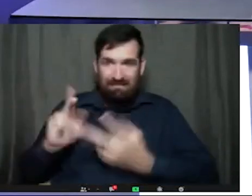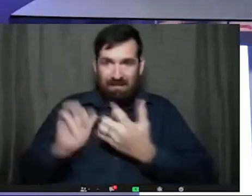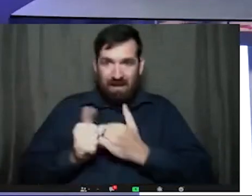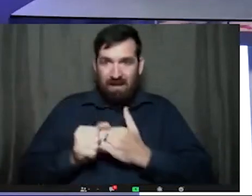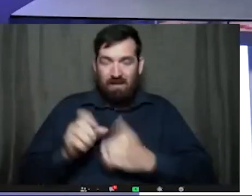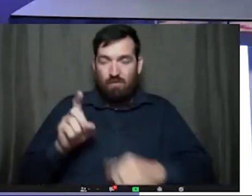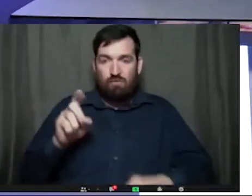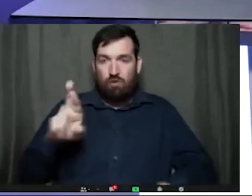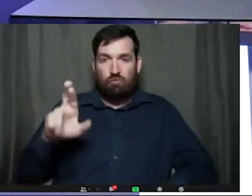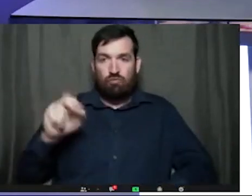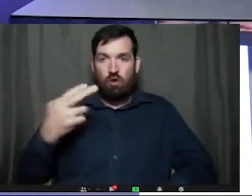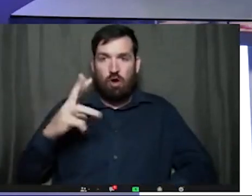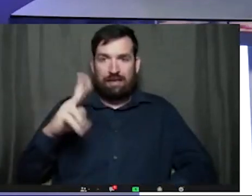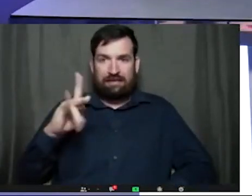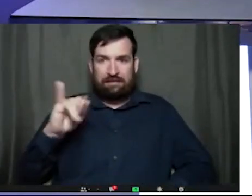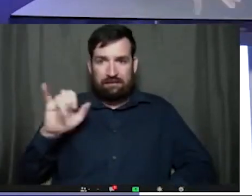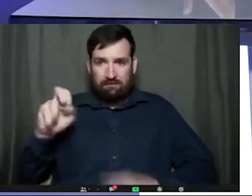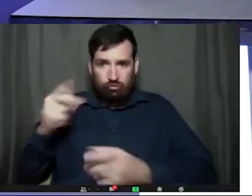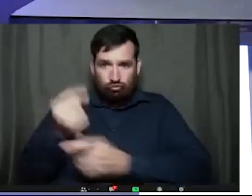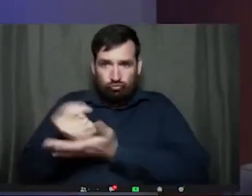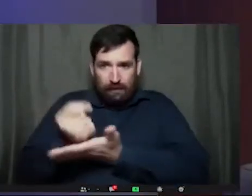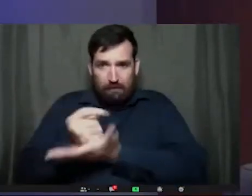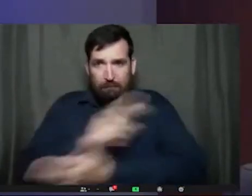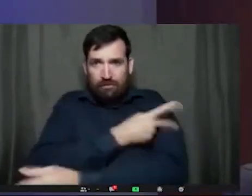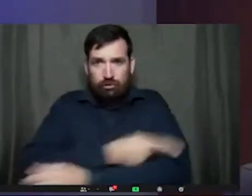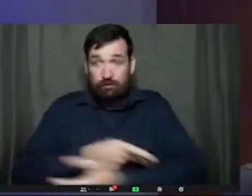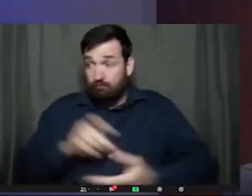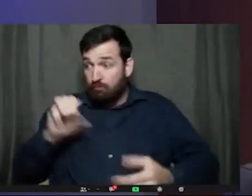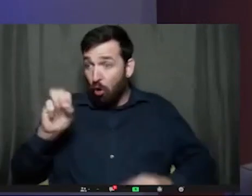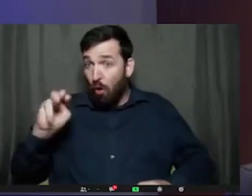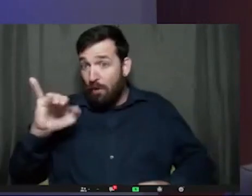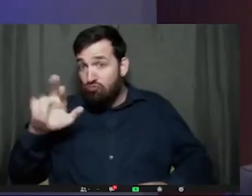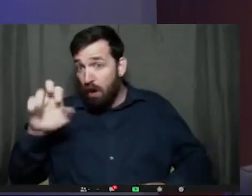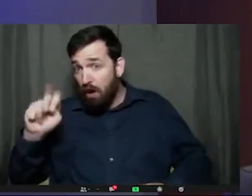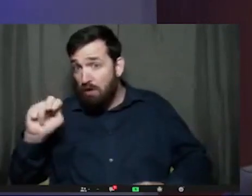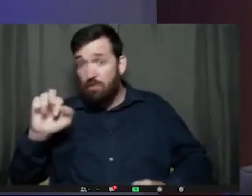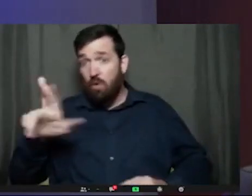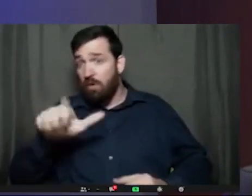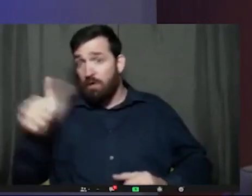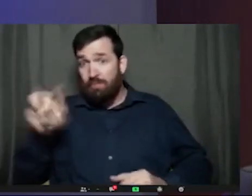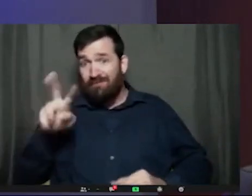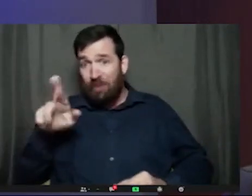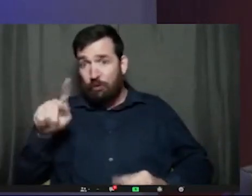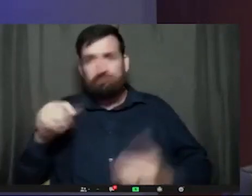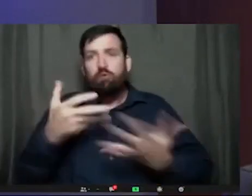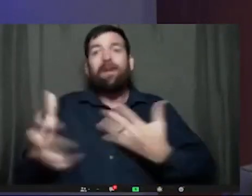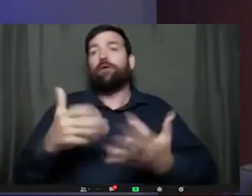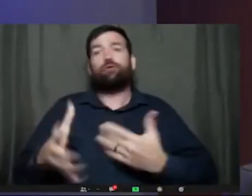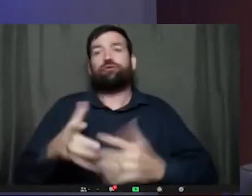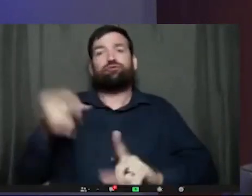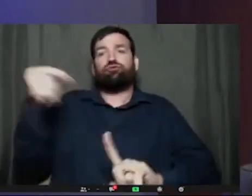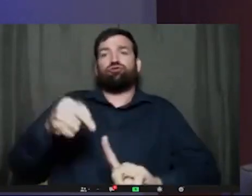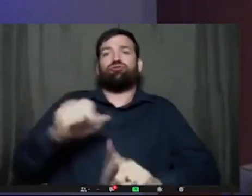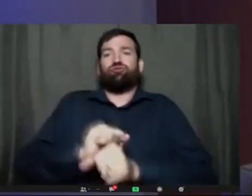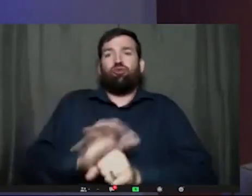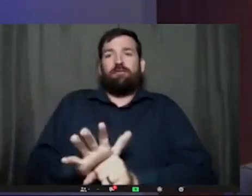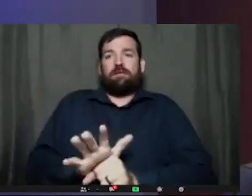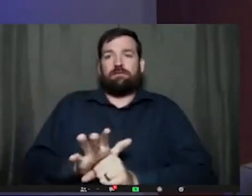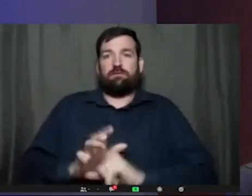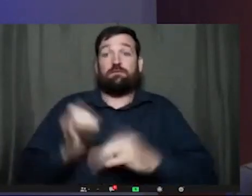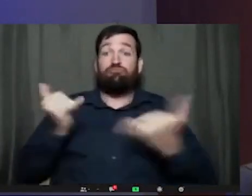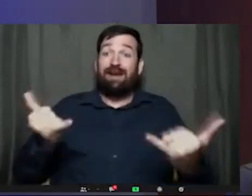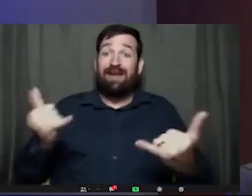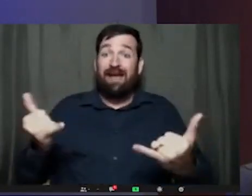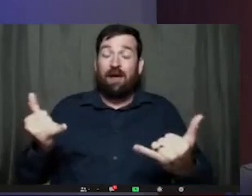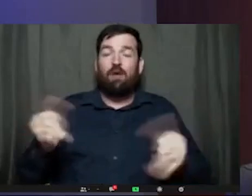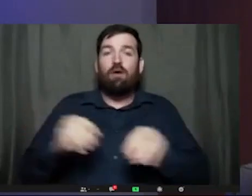whether it's Delta or Omicron. They're dealing with COVID. And really what this is going to matter most for at this time is transmissibility, is